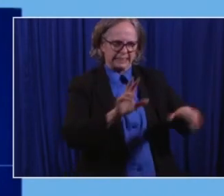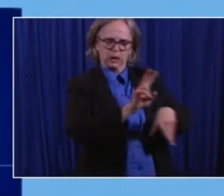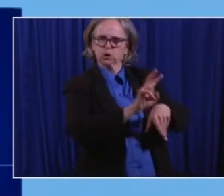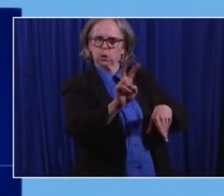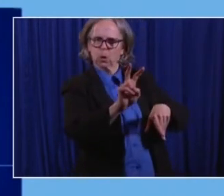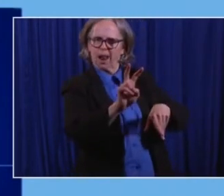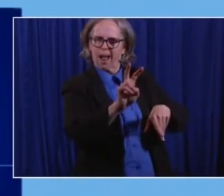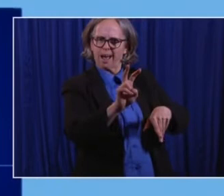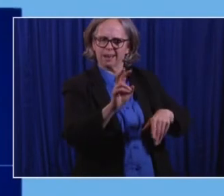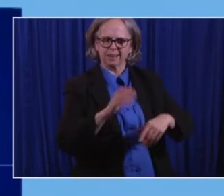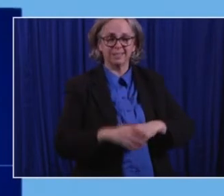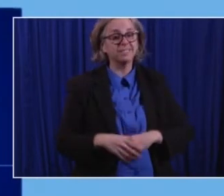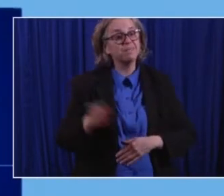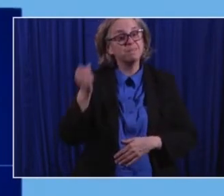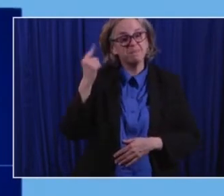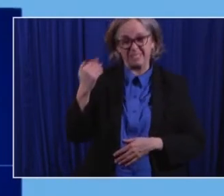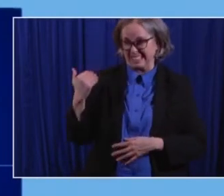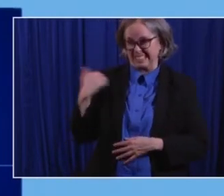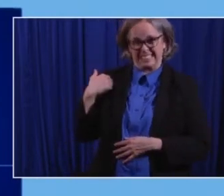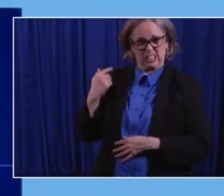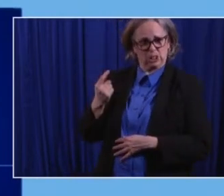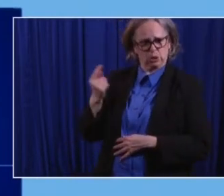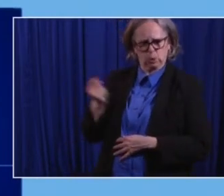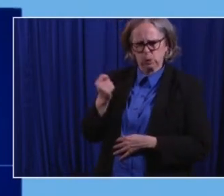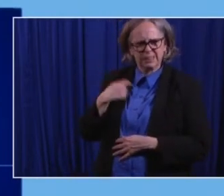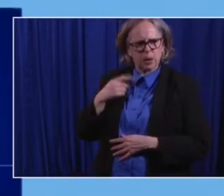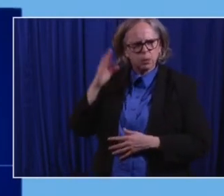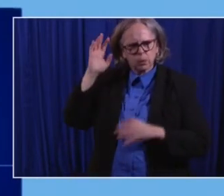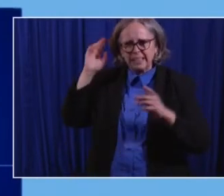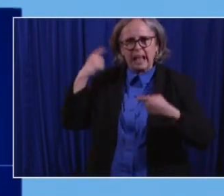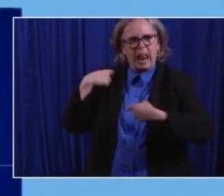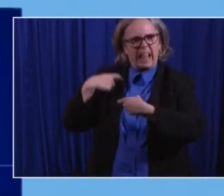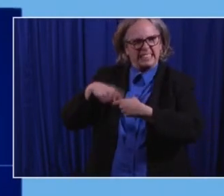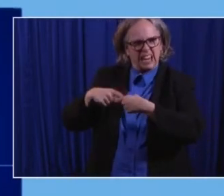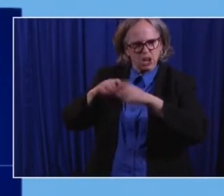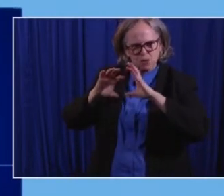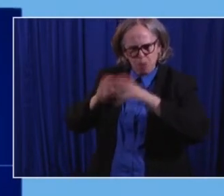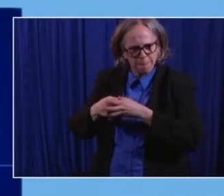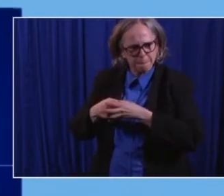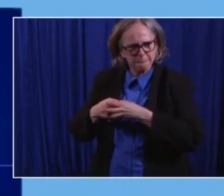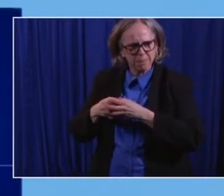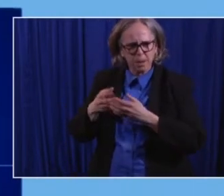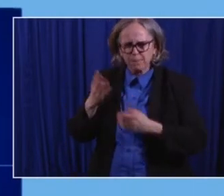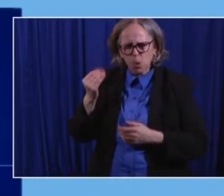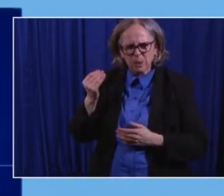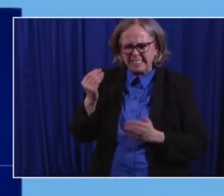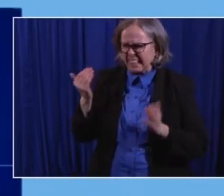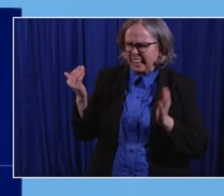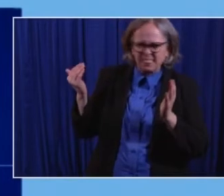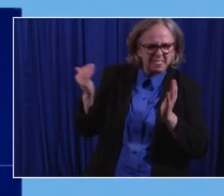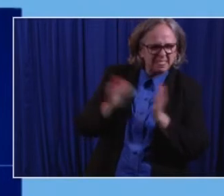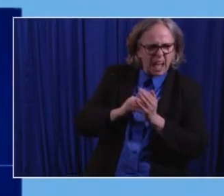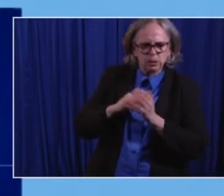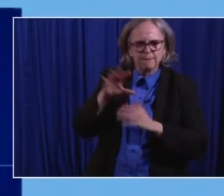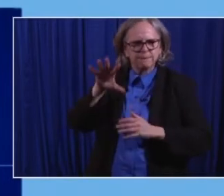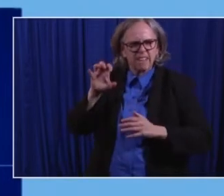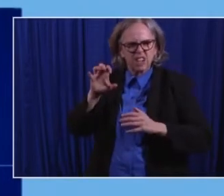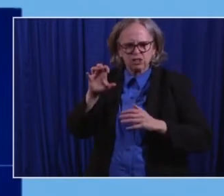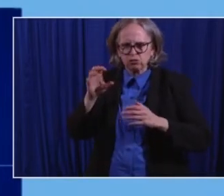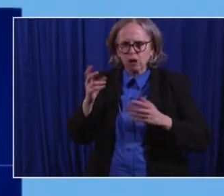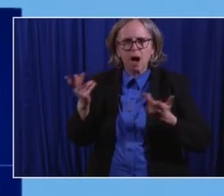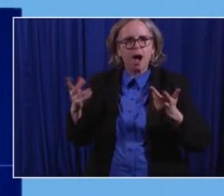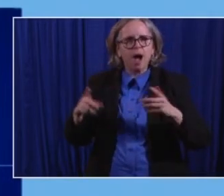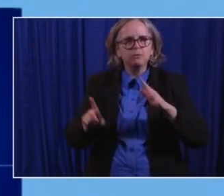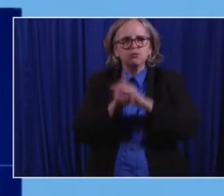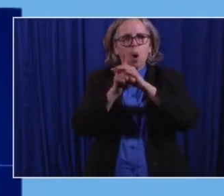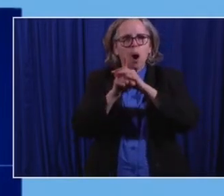on Latinos and had nearly 14,500 viewers. This will re-air on the Ohio Channel on Saturday,